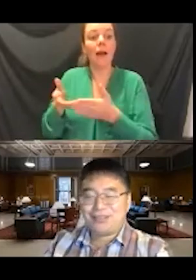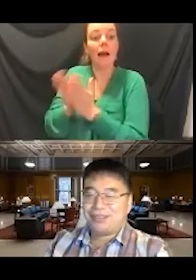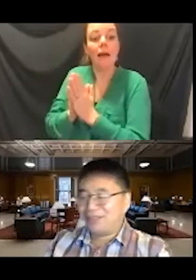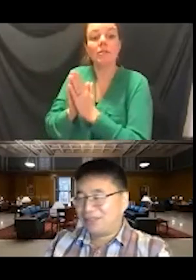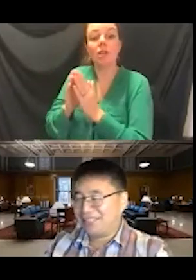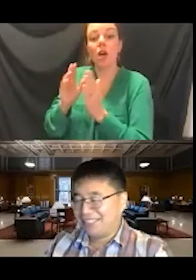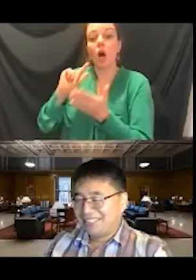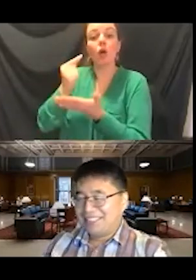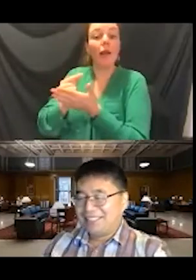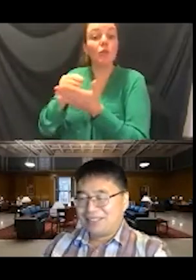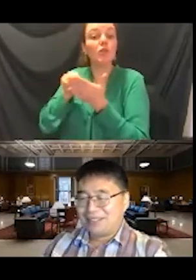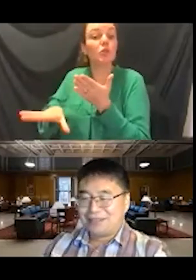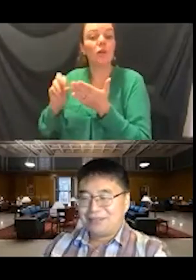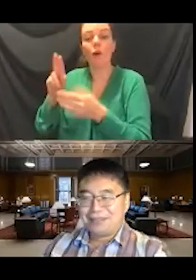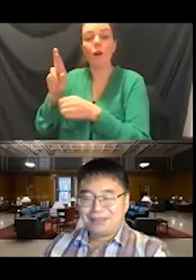graduate student